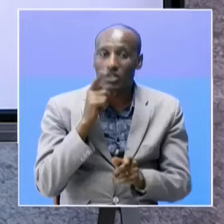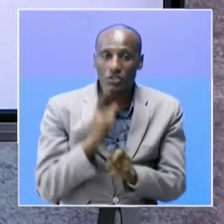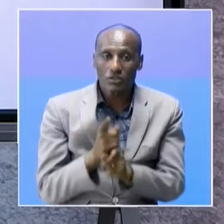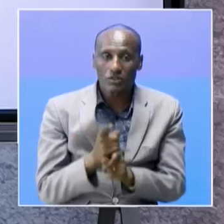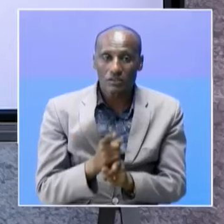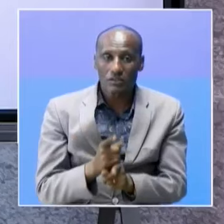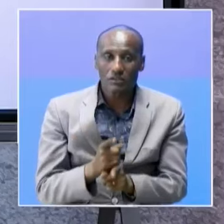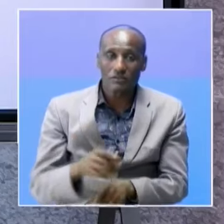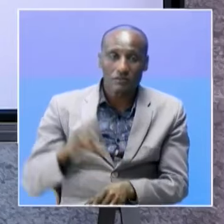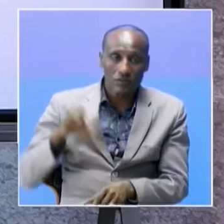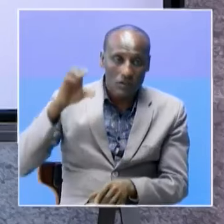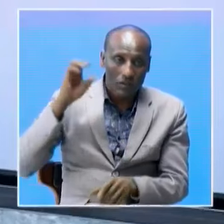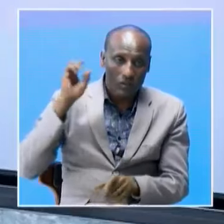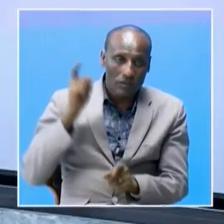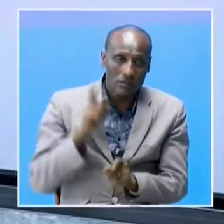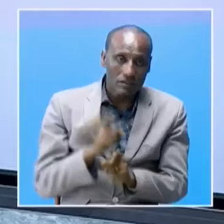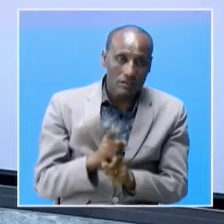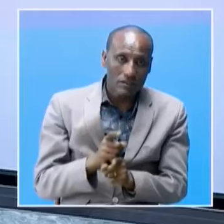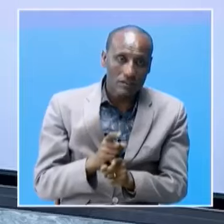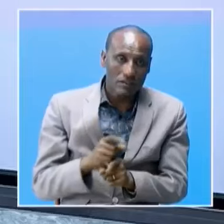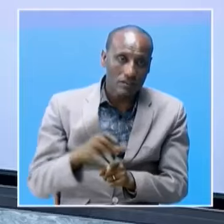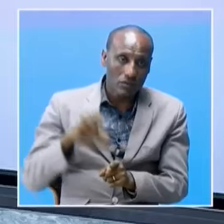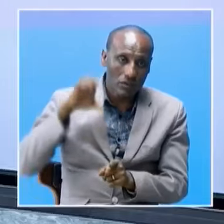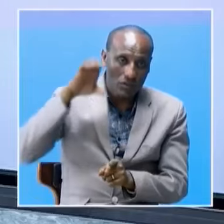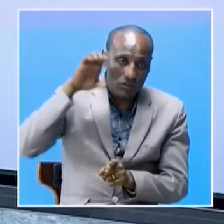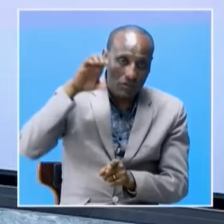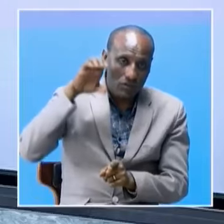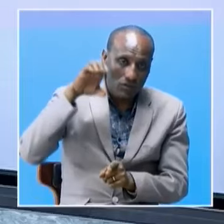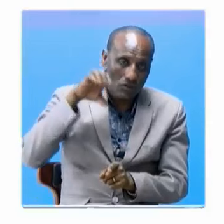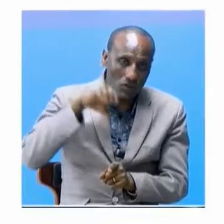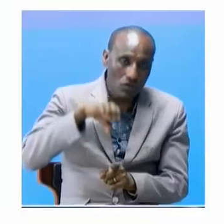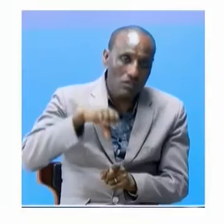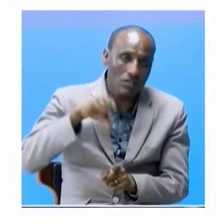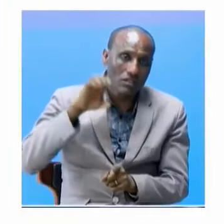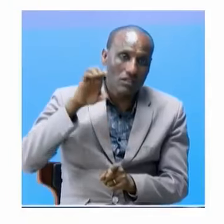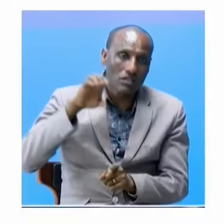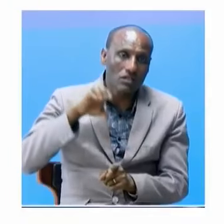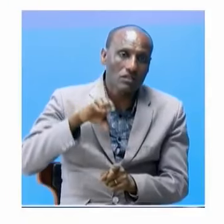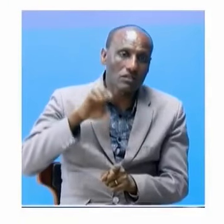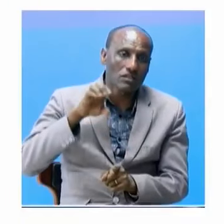in the second sentence, which one do we use? We use could.